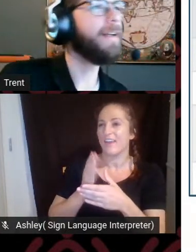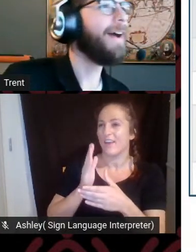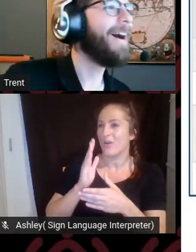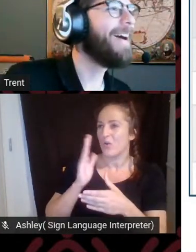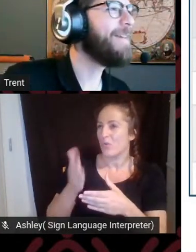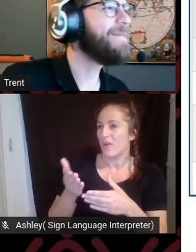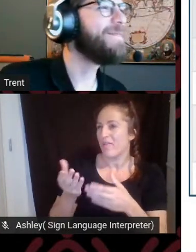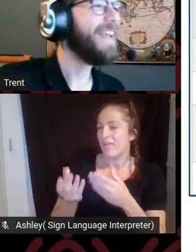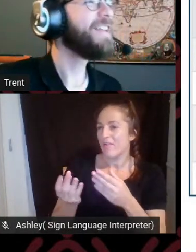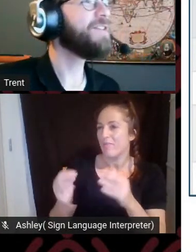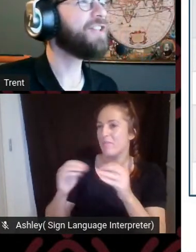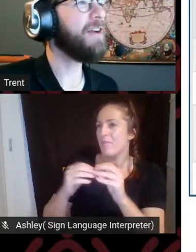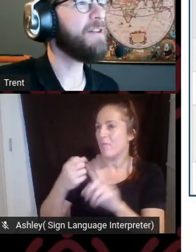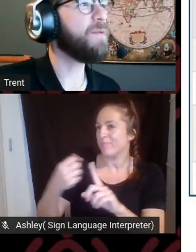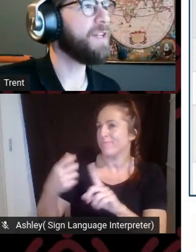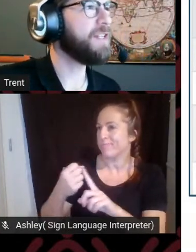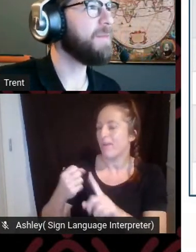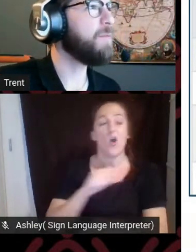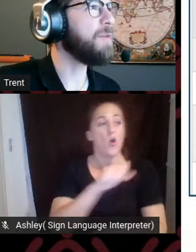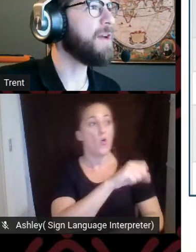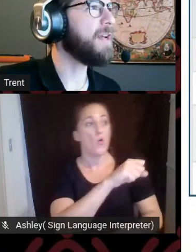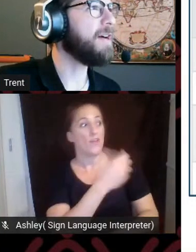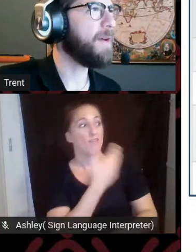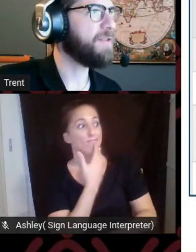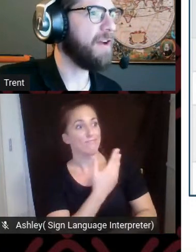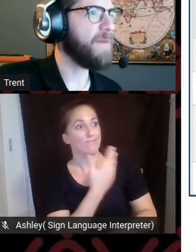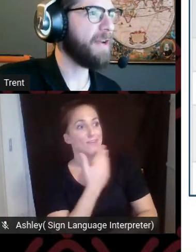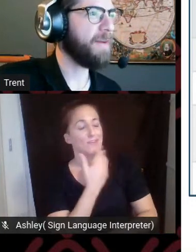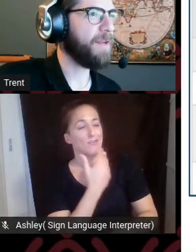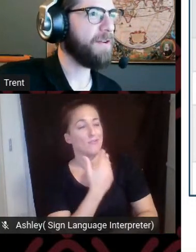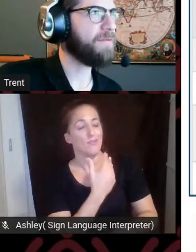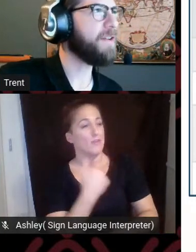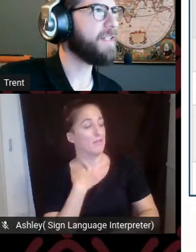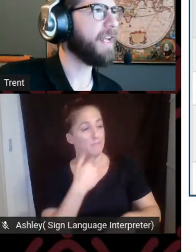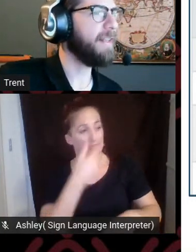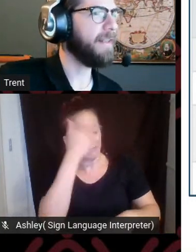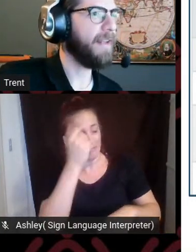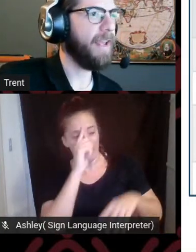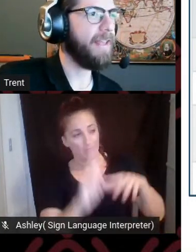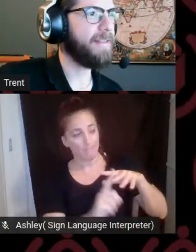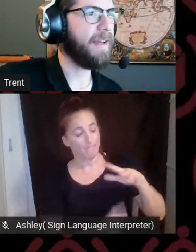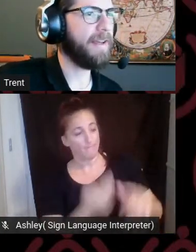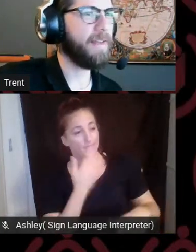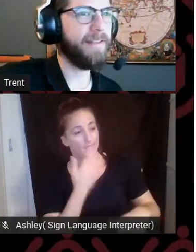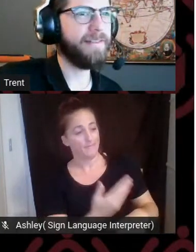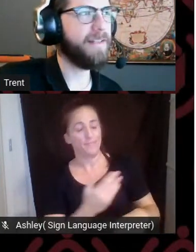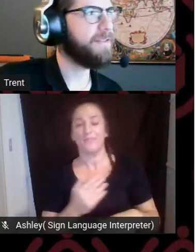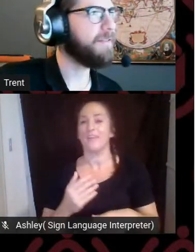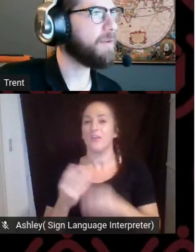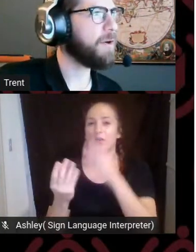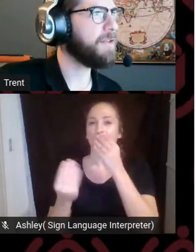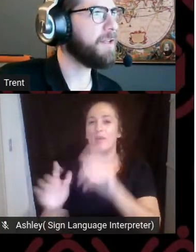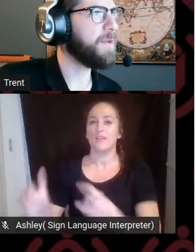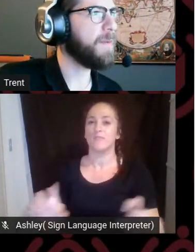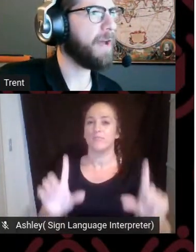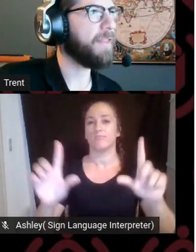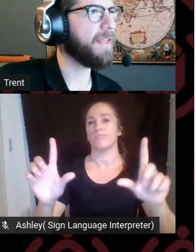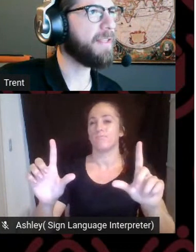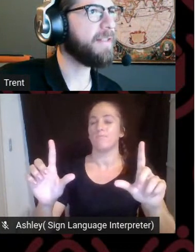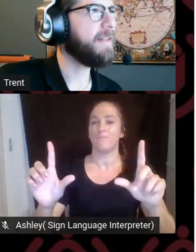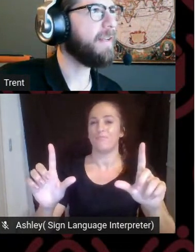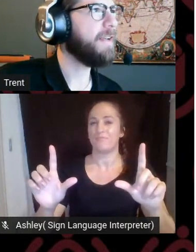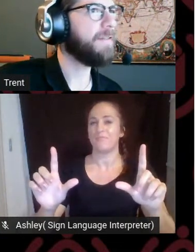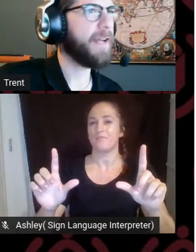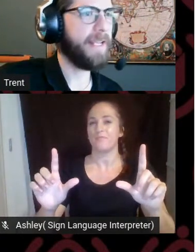reminding me. So sharing permissions. Let me bring my my drive back up here for a second and talk a little bit